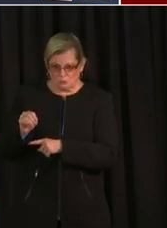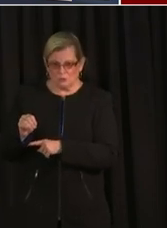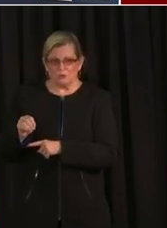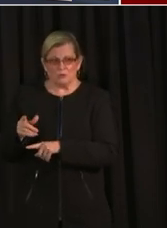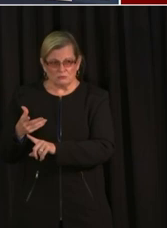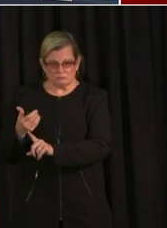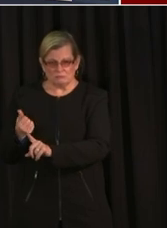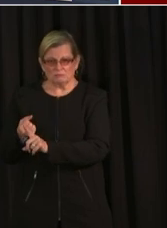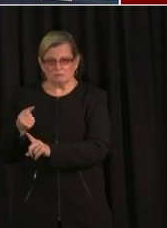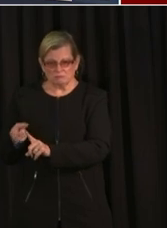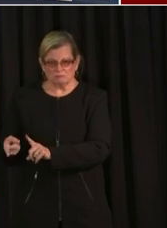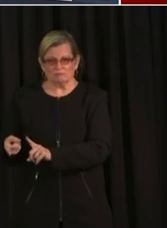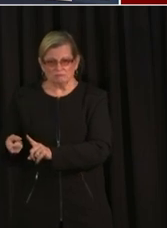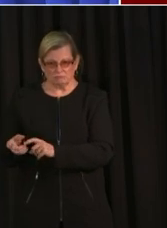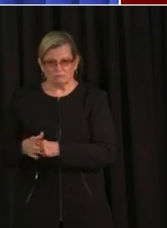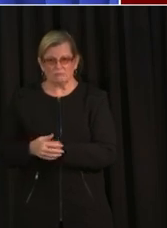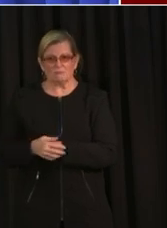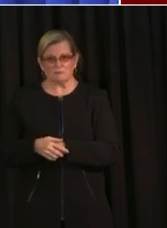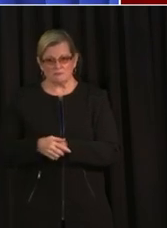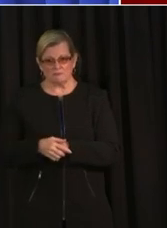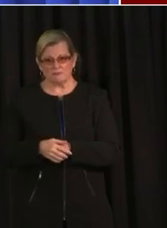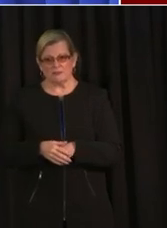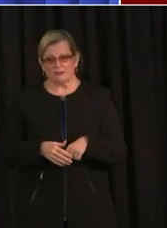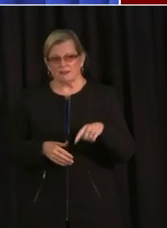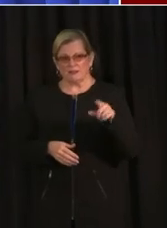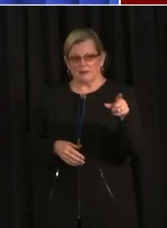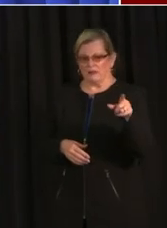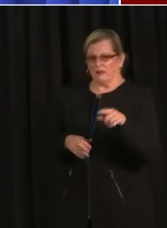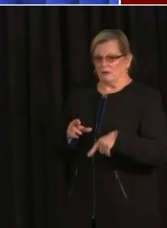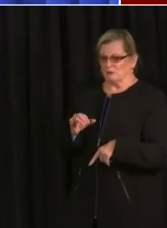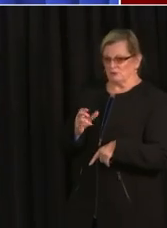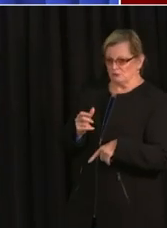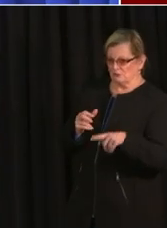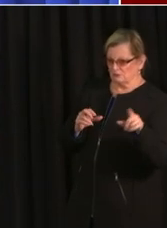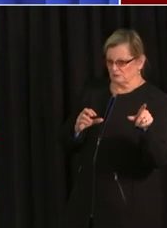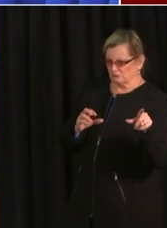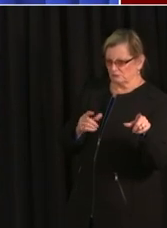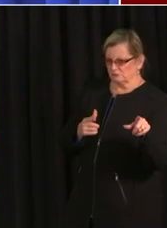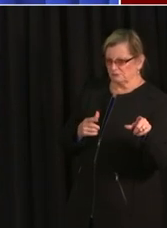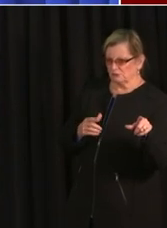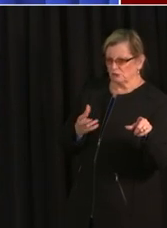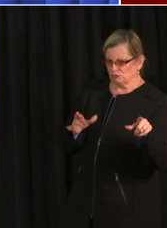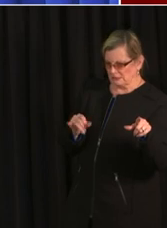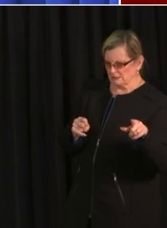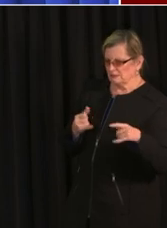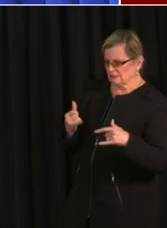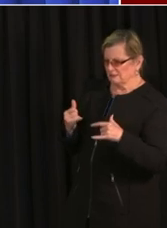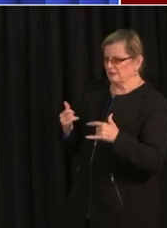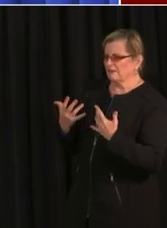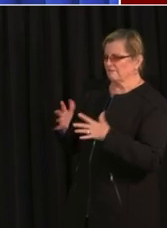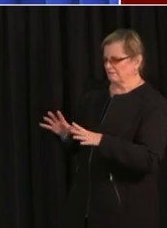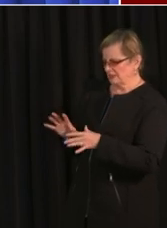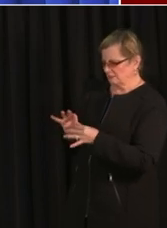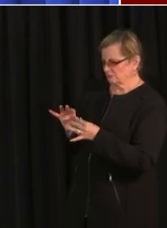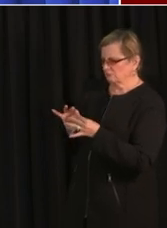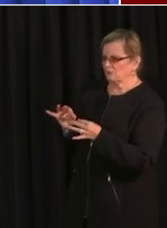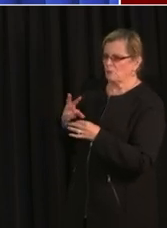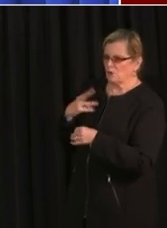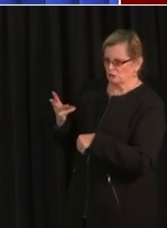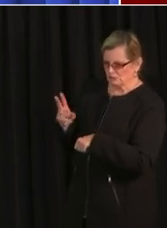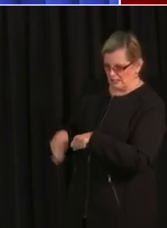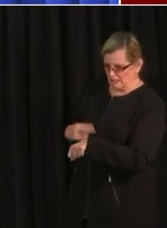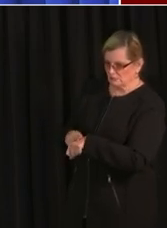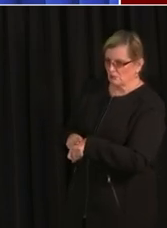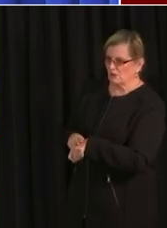So thanks for the question, Mark. So when we issued the waiver to the Nationals, the first waiver was on